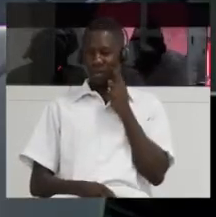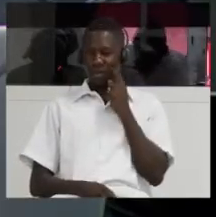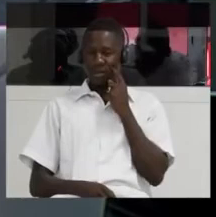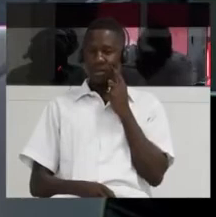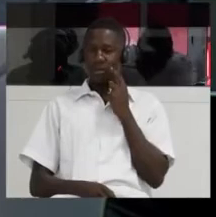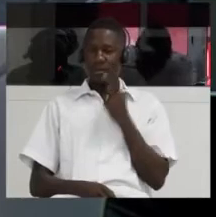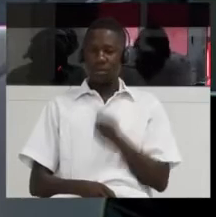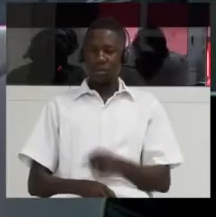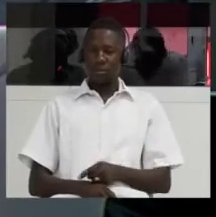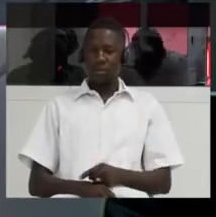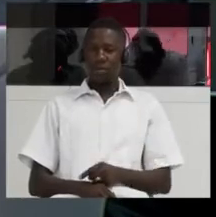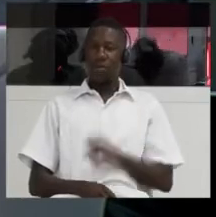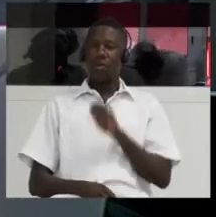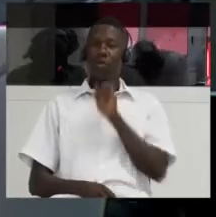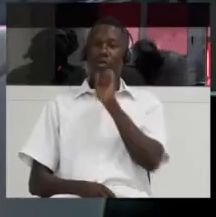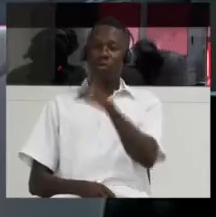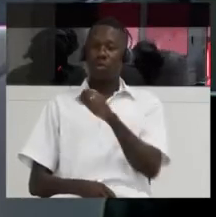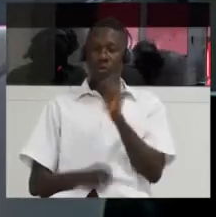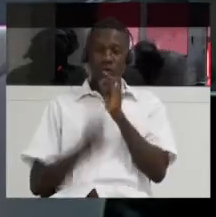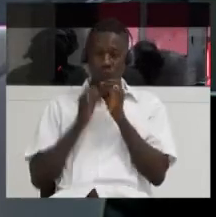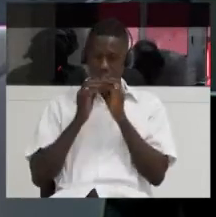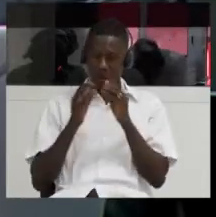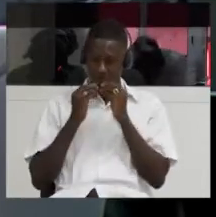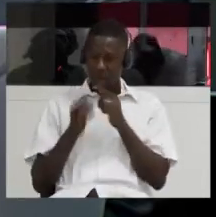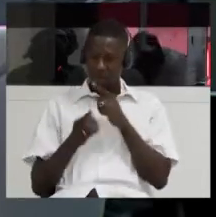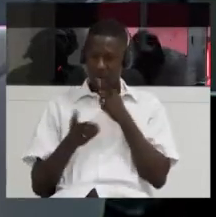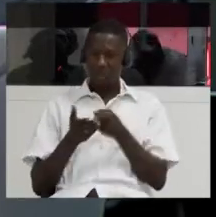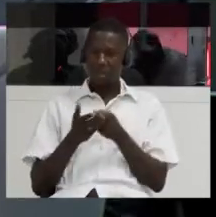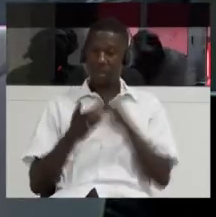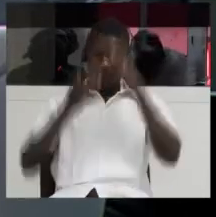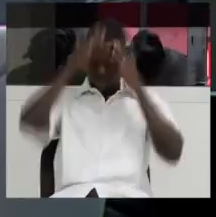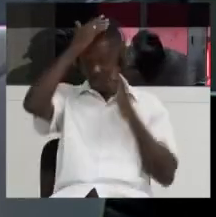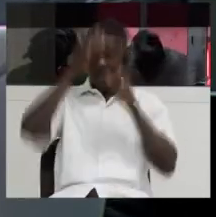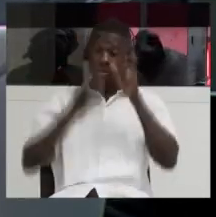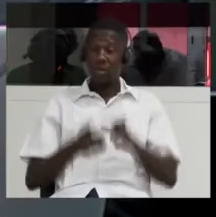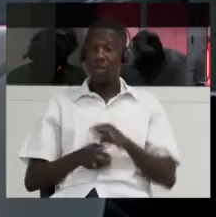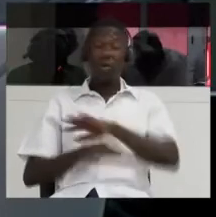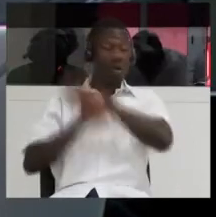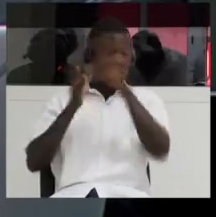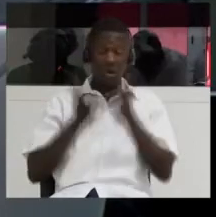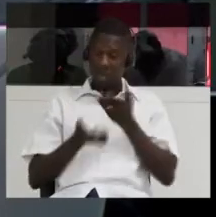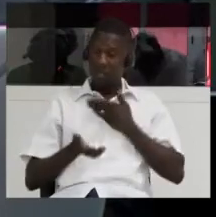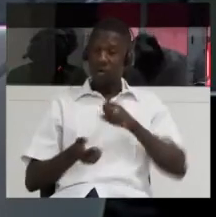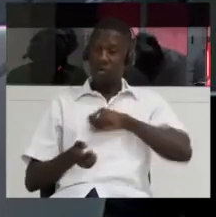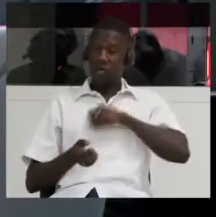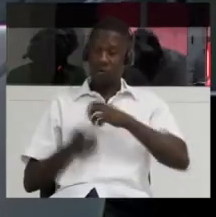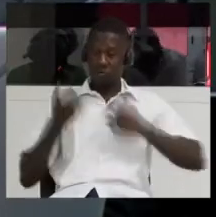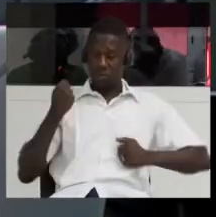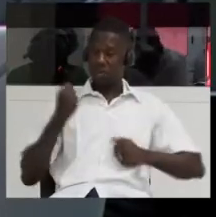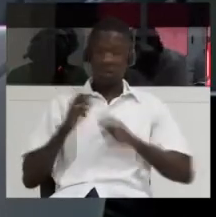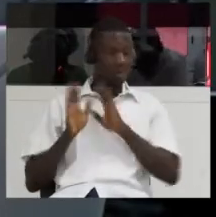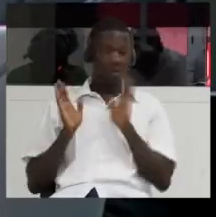your testimony is that the soldiers already had their weapons anyway. So there was